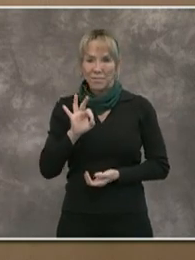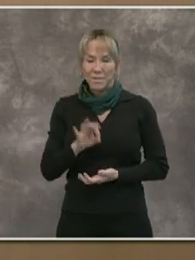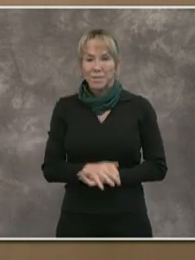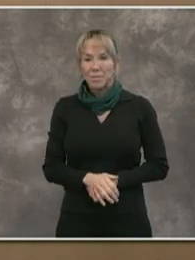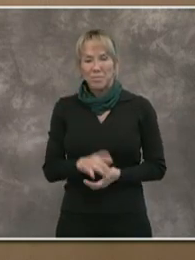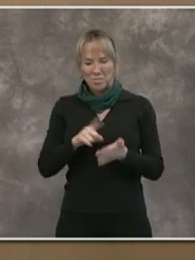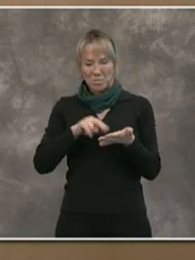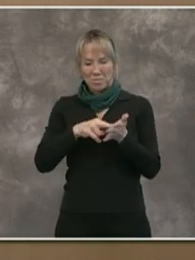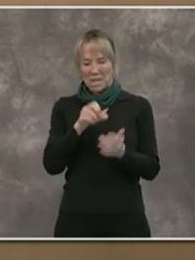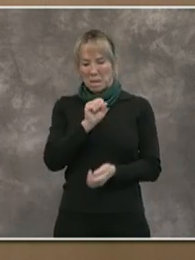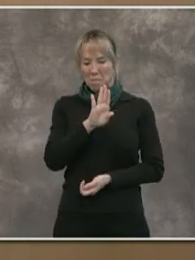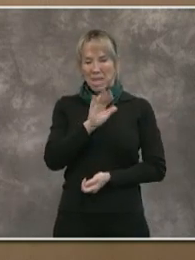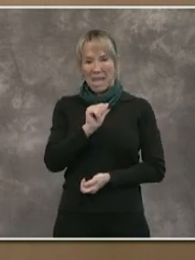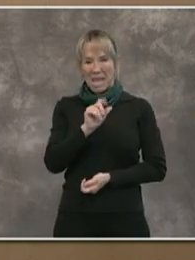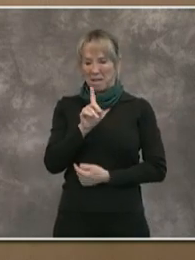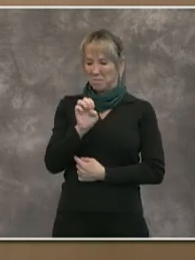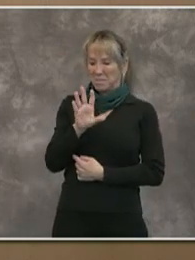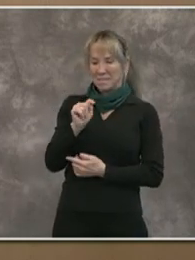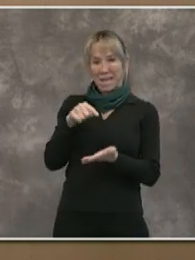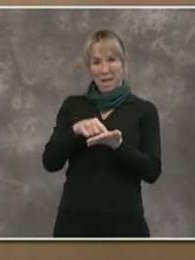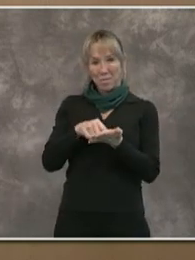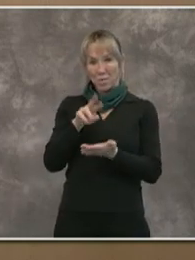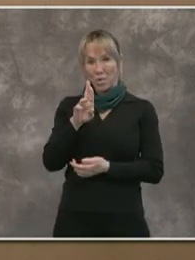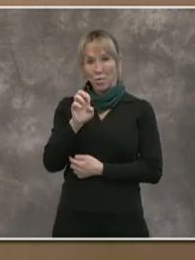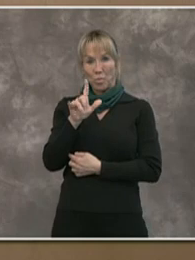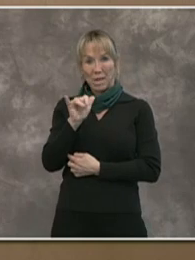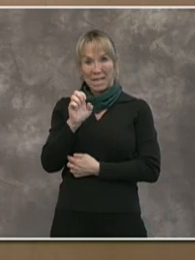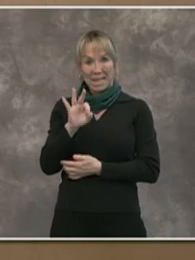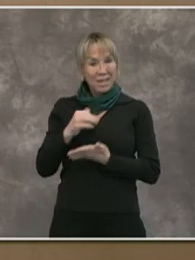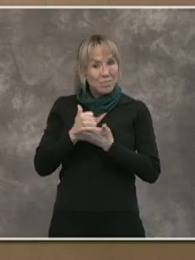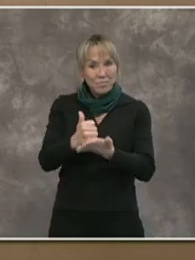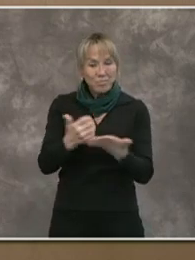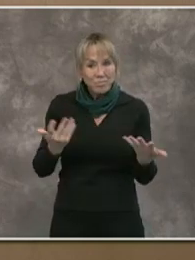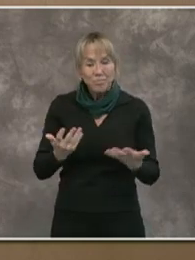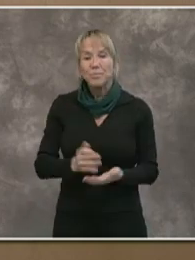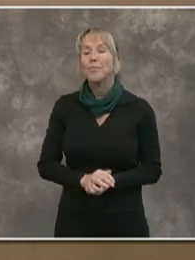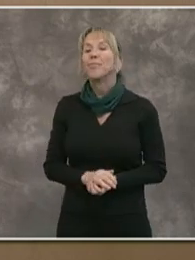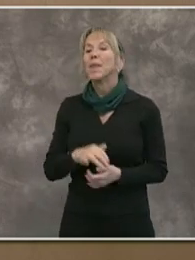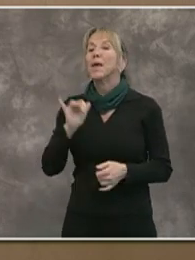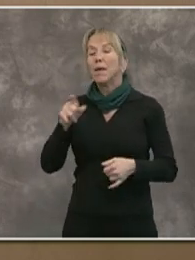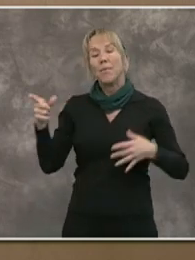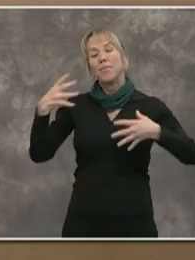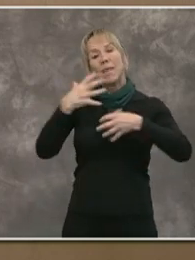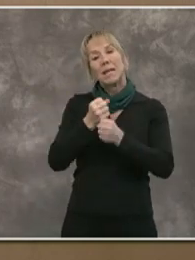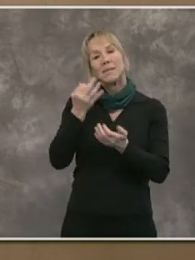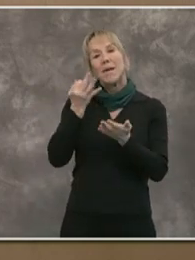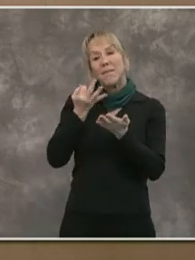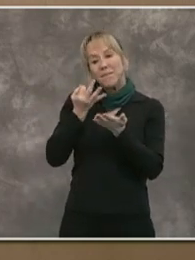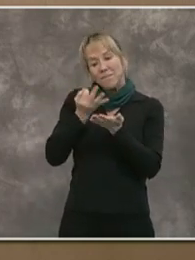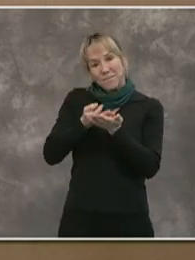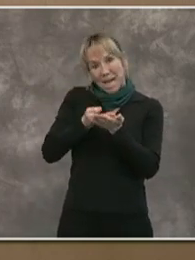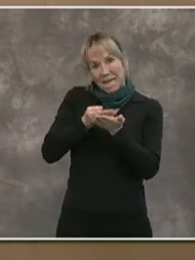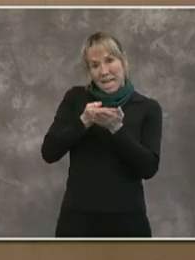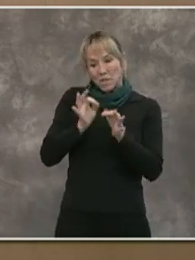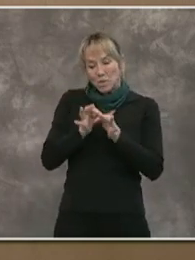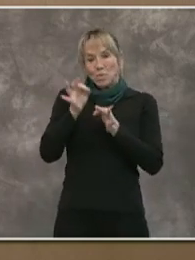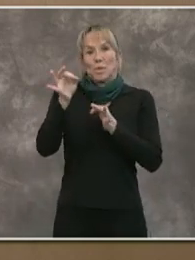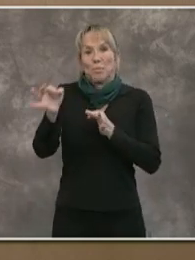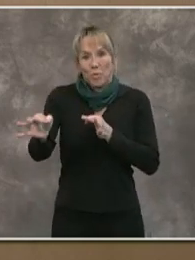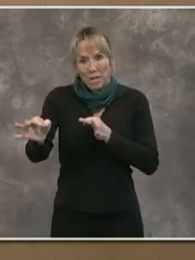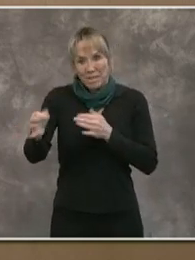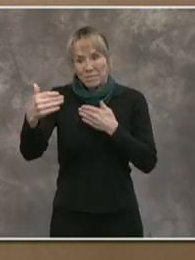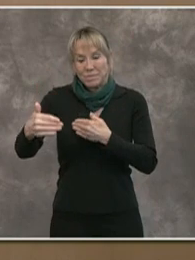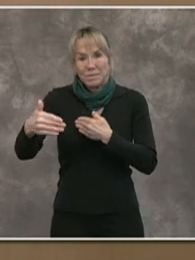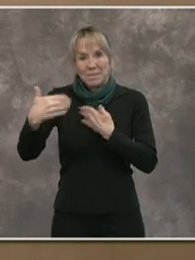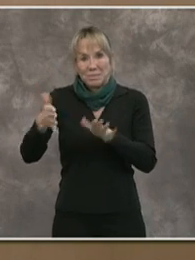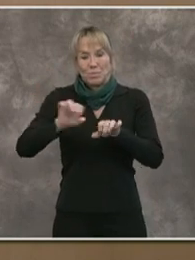What is SBA Debt Relief? SBA Debt Relief is a financial reprieve for small businesses during